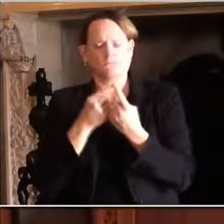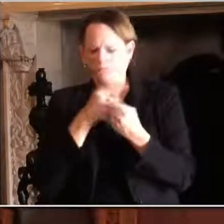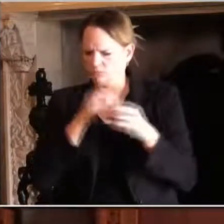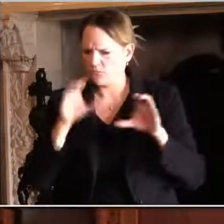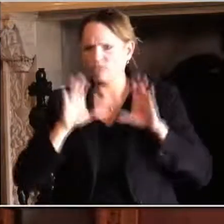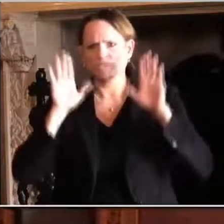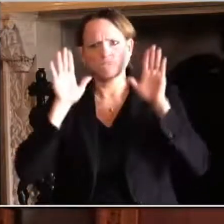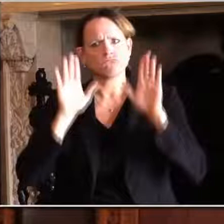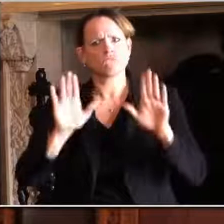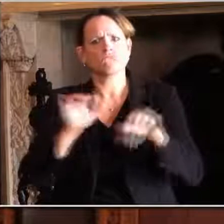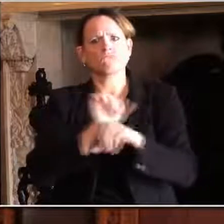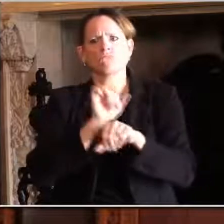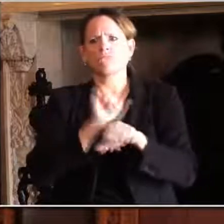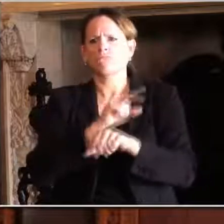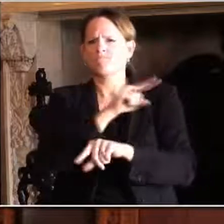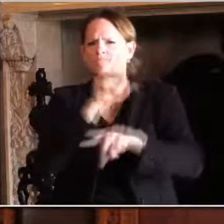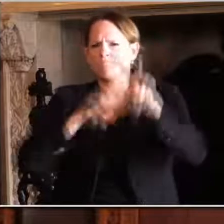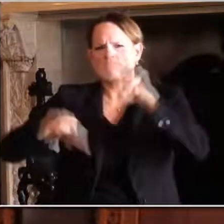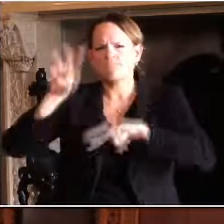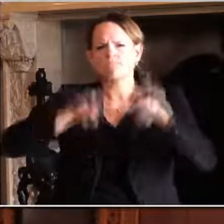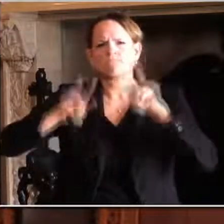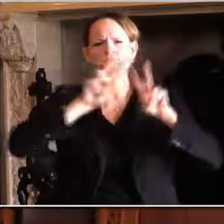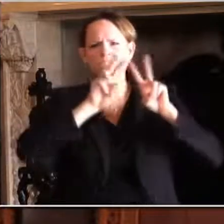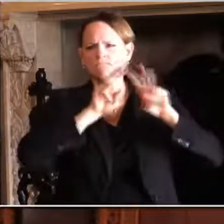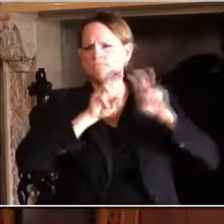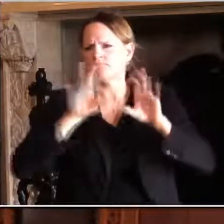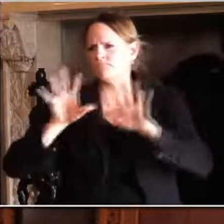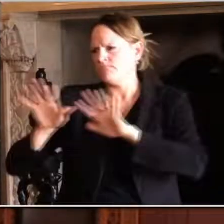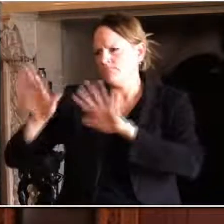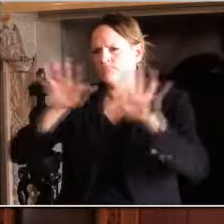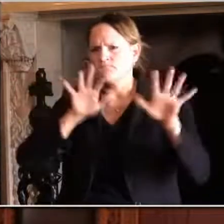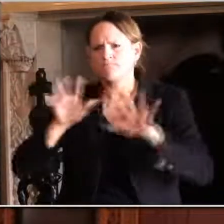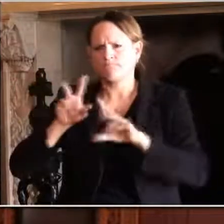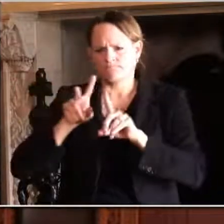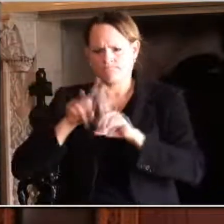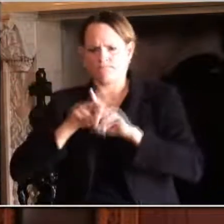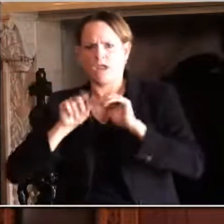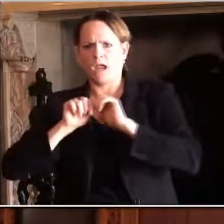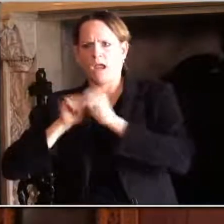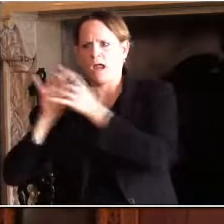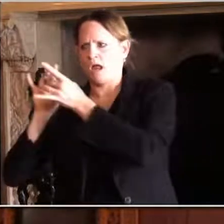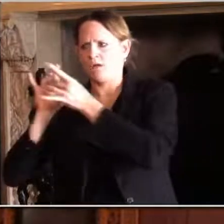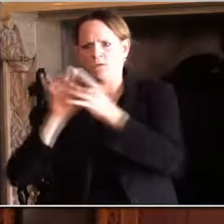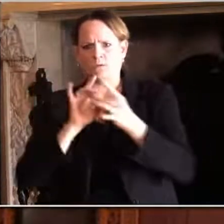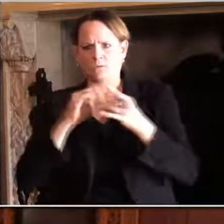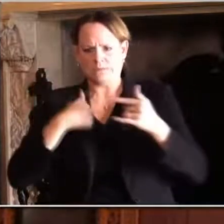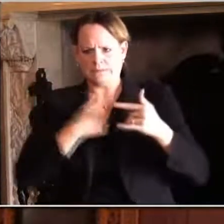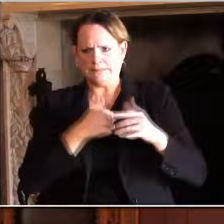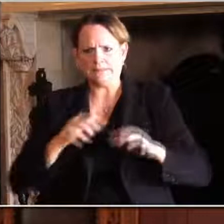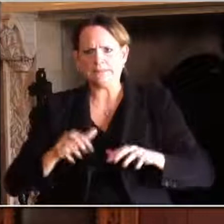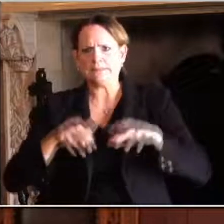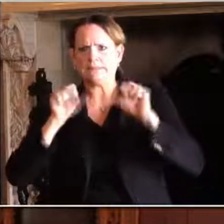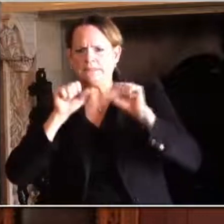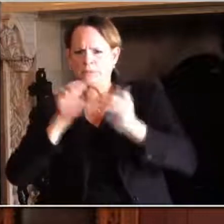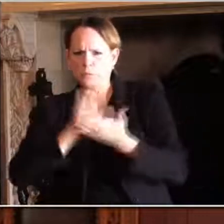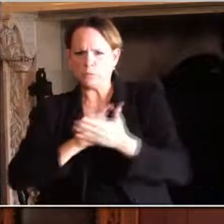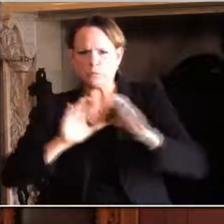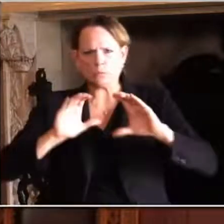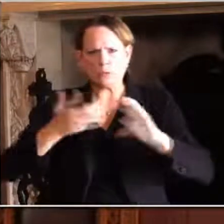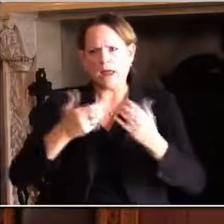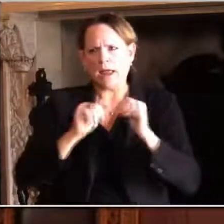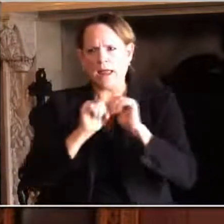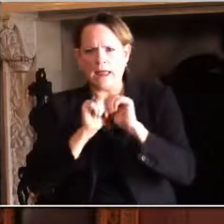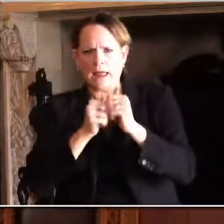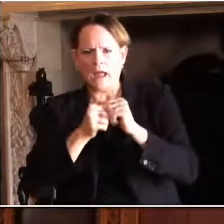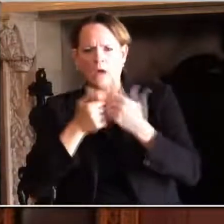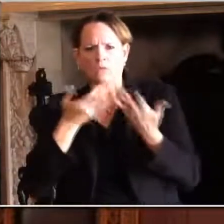see as it relates to their ability to hold classes in person,